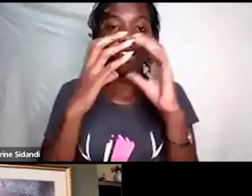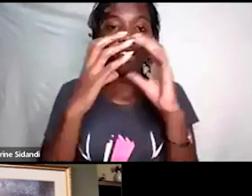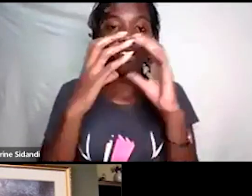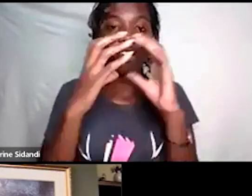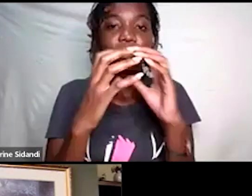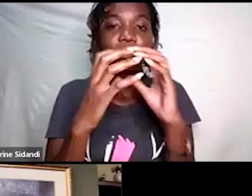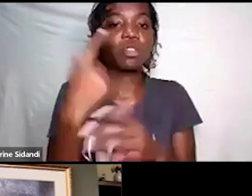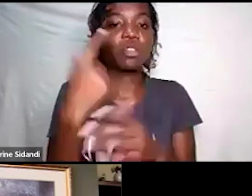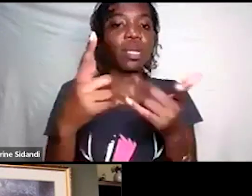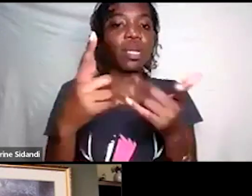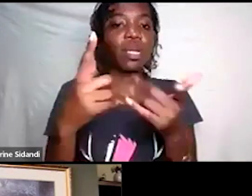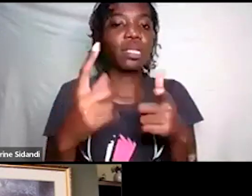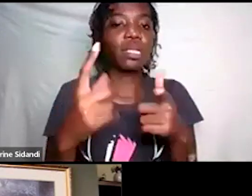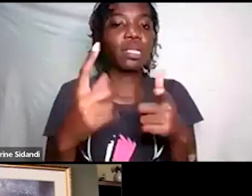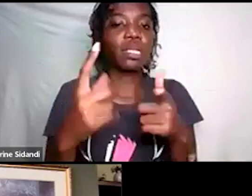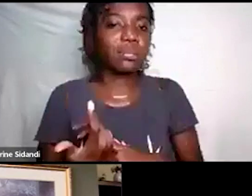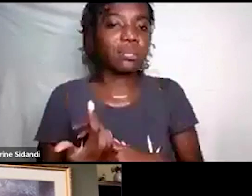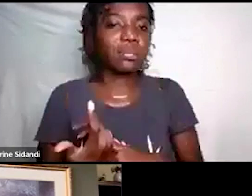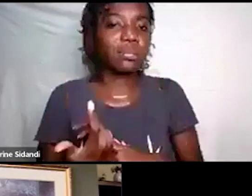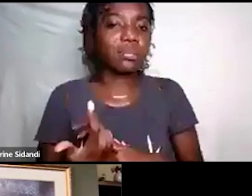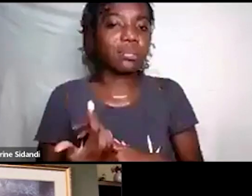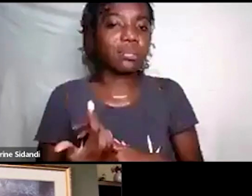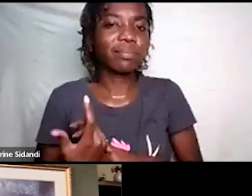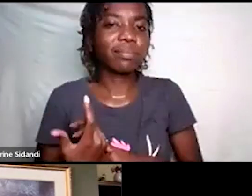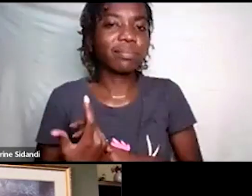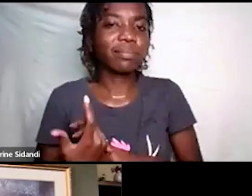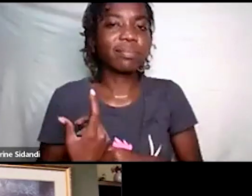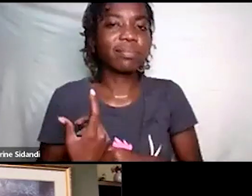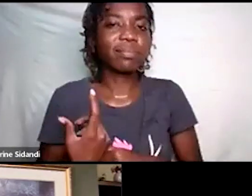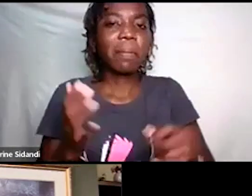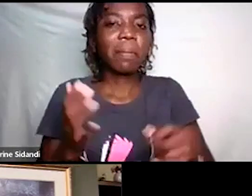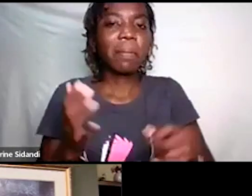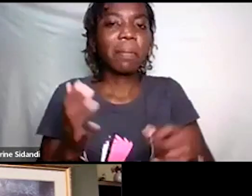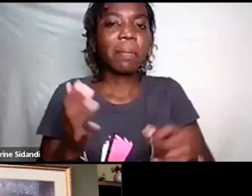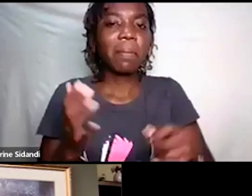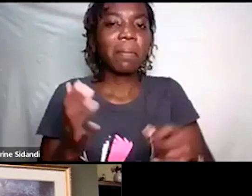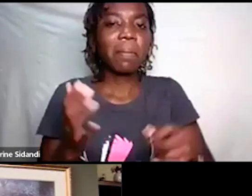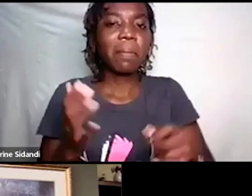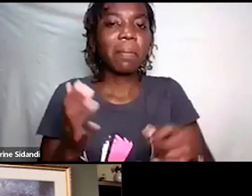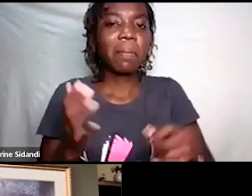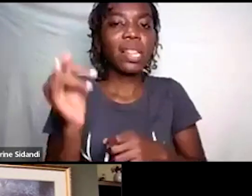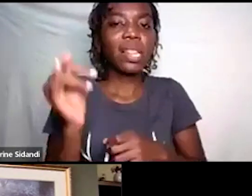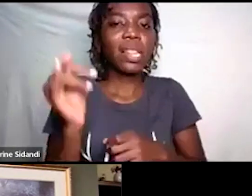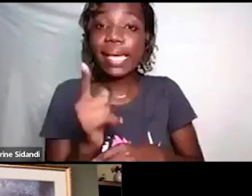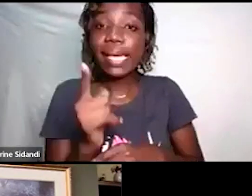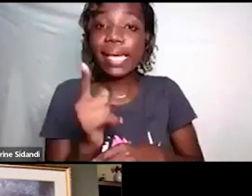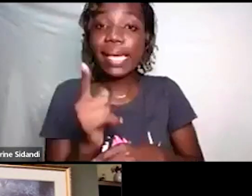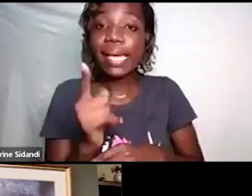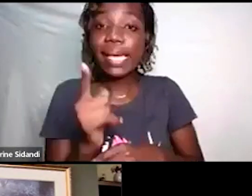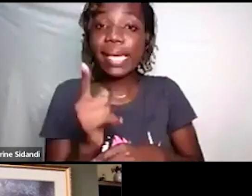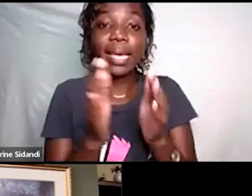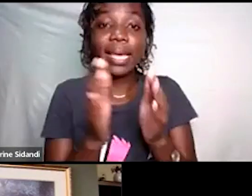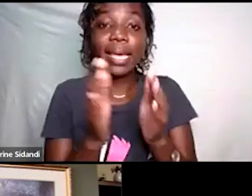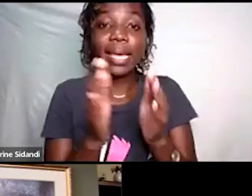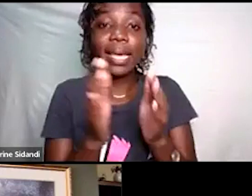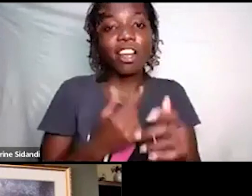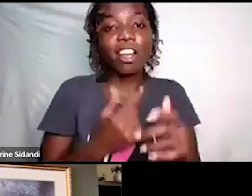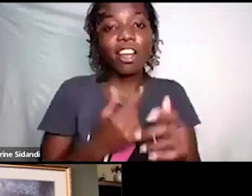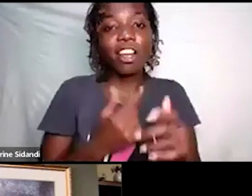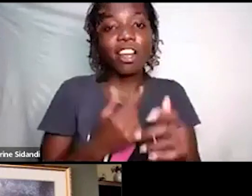like, so he and a chick he's going into partnership with,